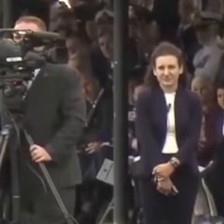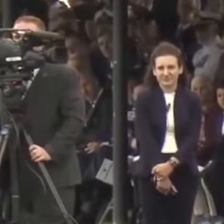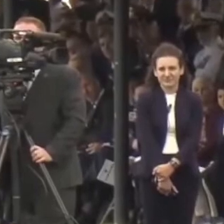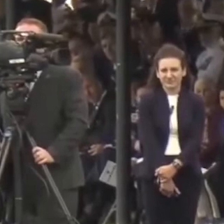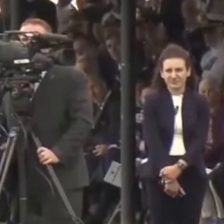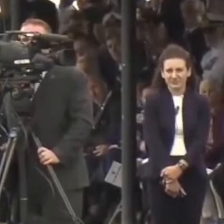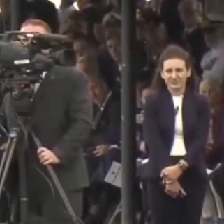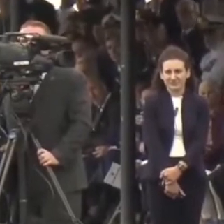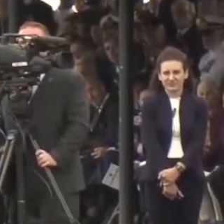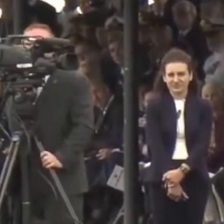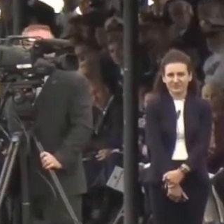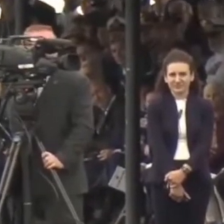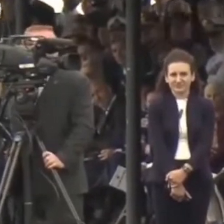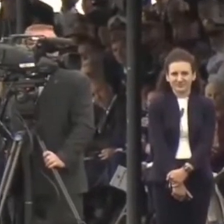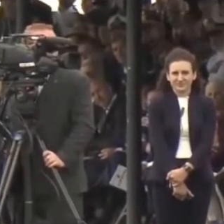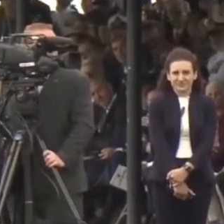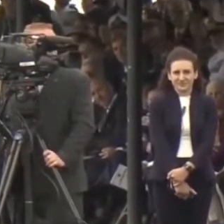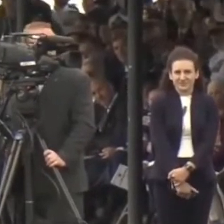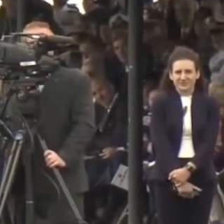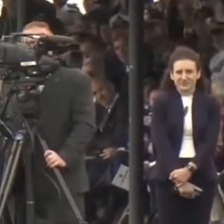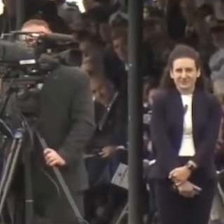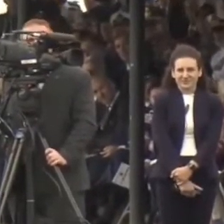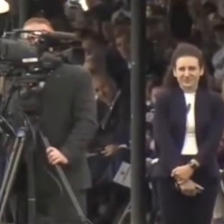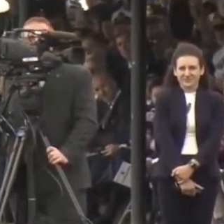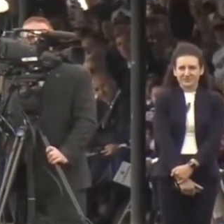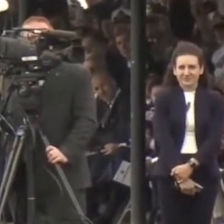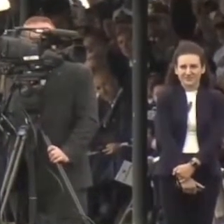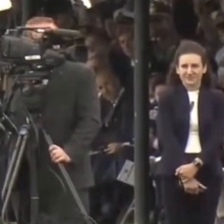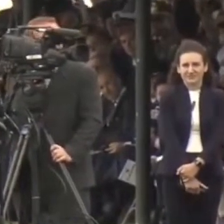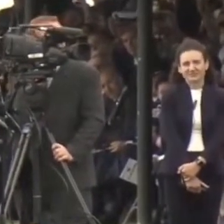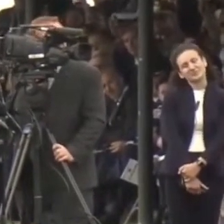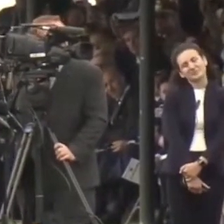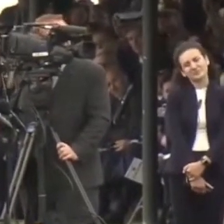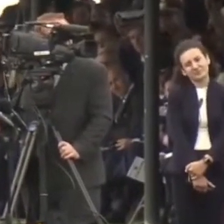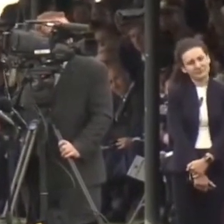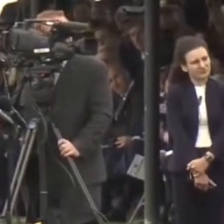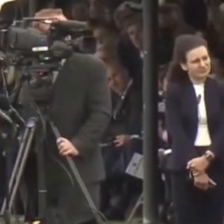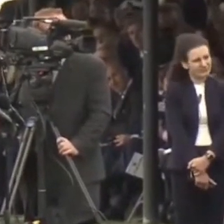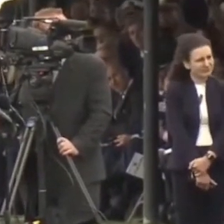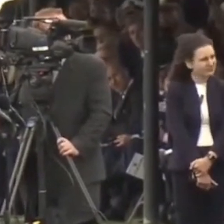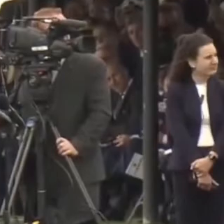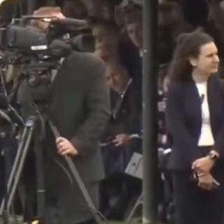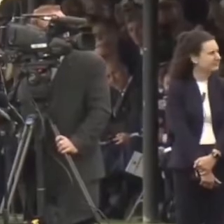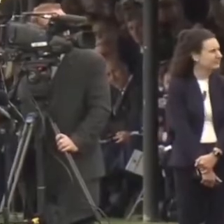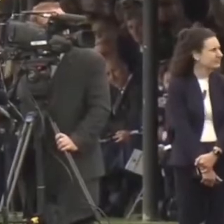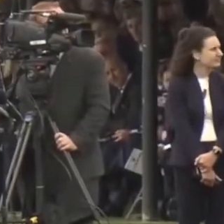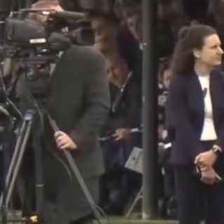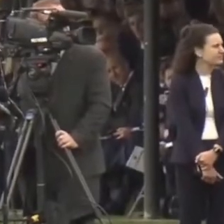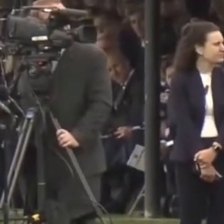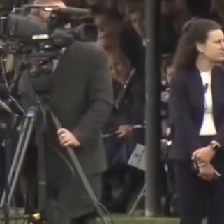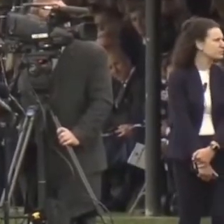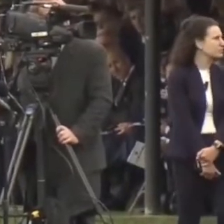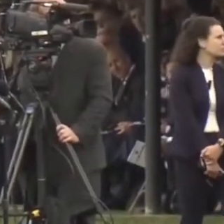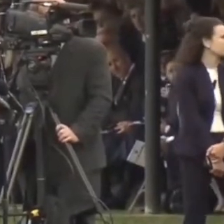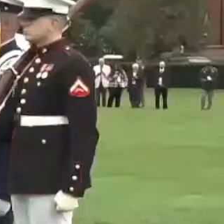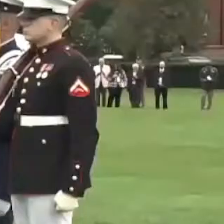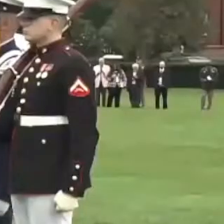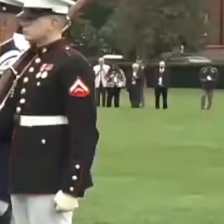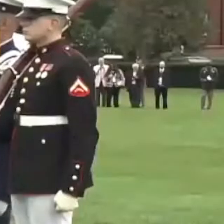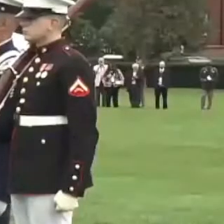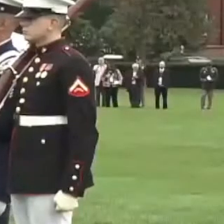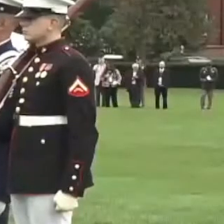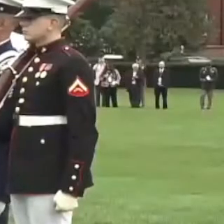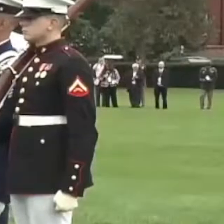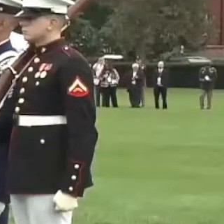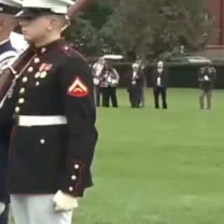You ready to do this, General? I am. Please raise your right hand and repeat after me. I state your full name. I, Charles Quentin